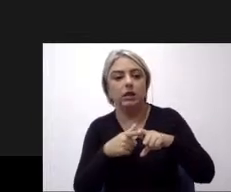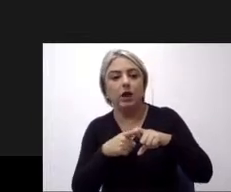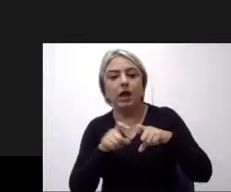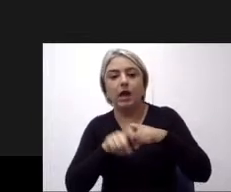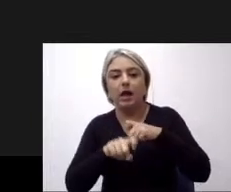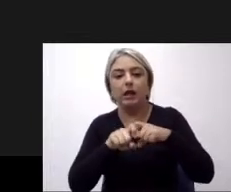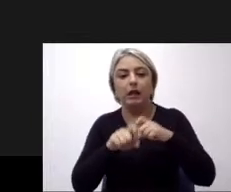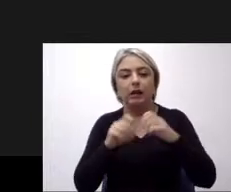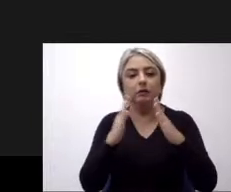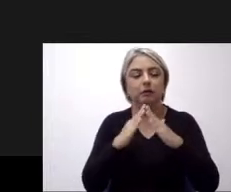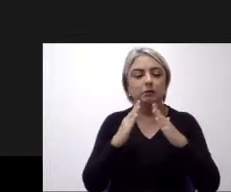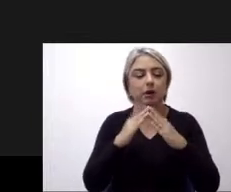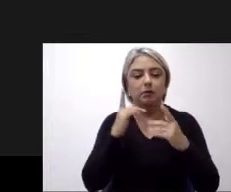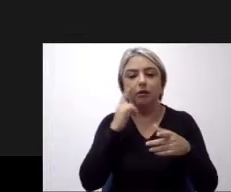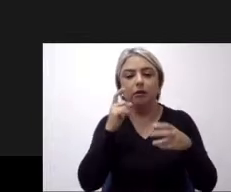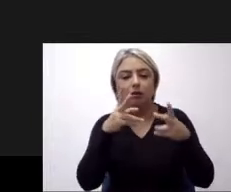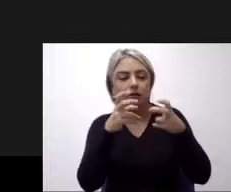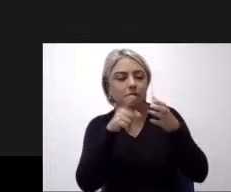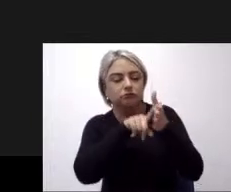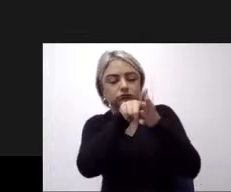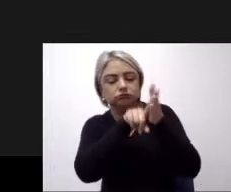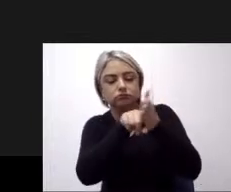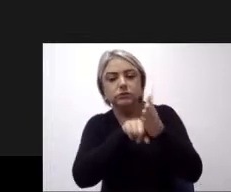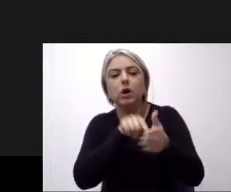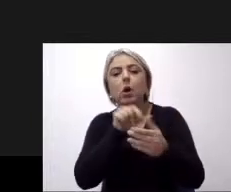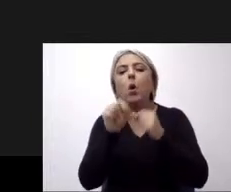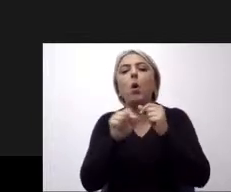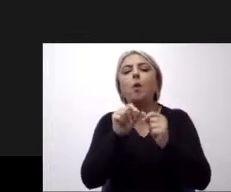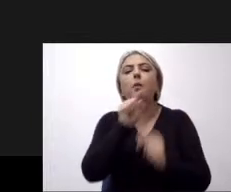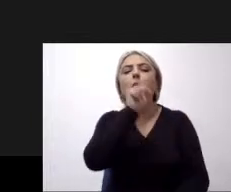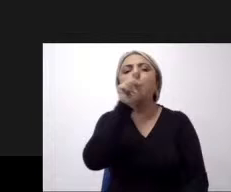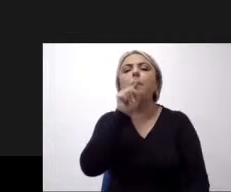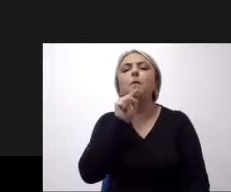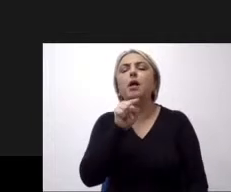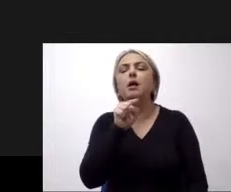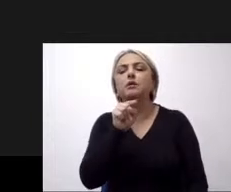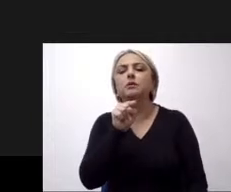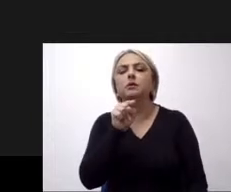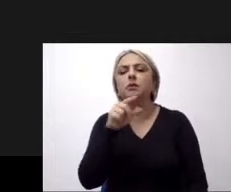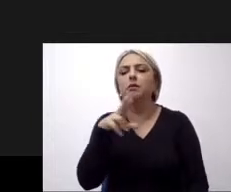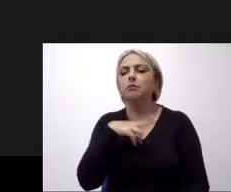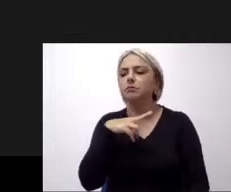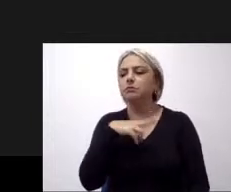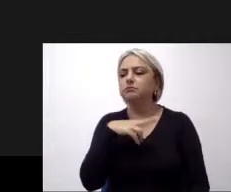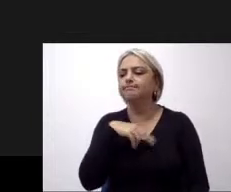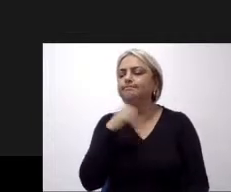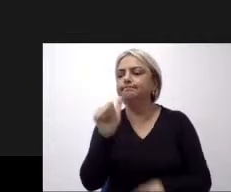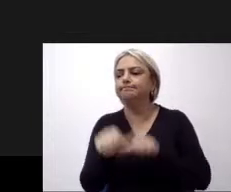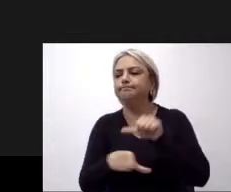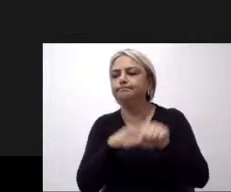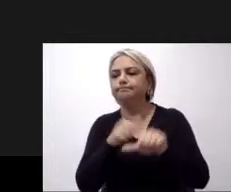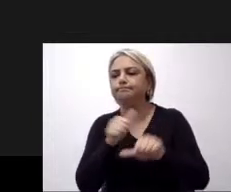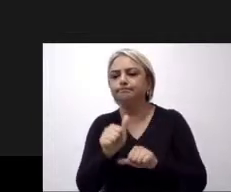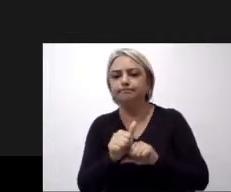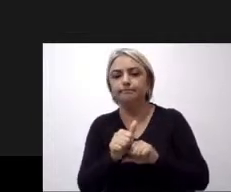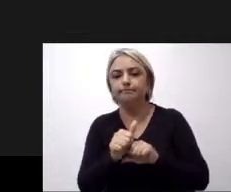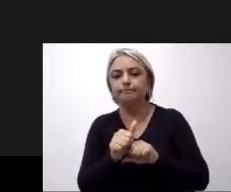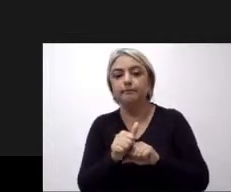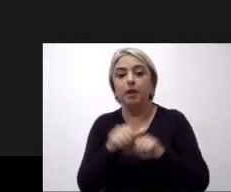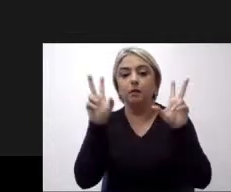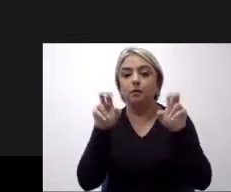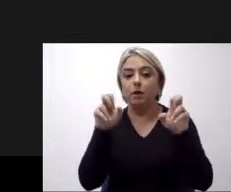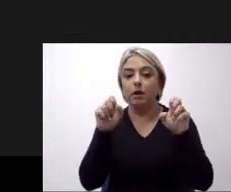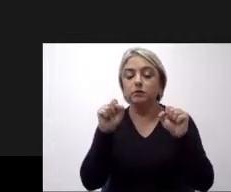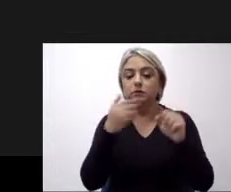a question that was considered as private became a public issue. The role of